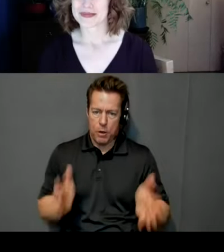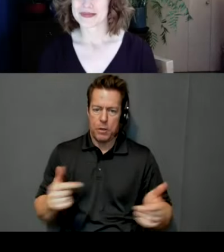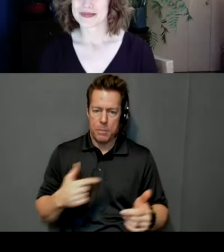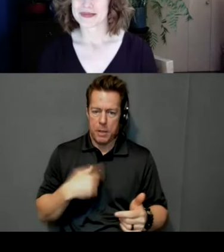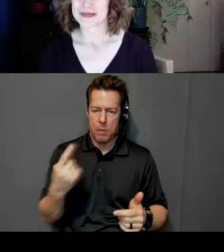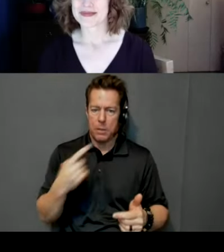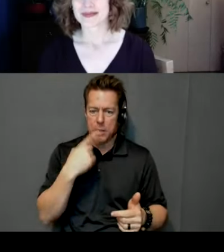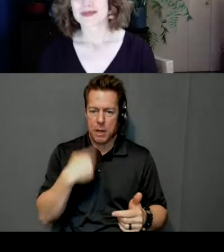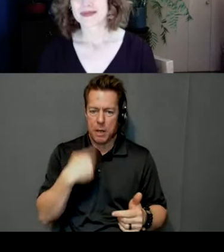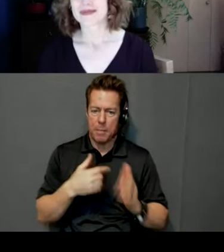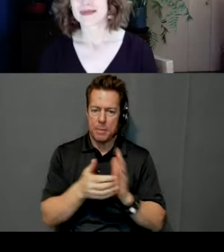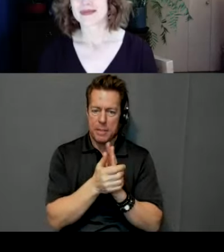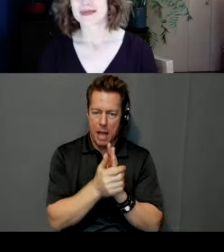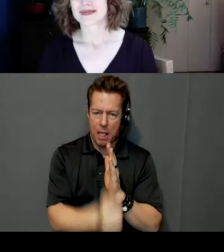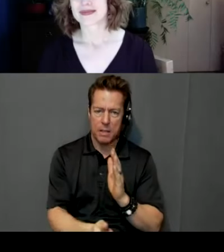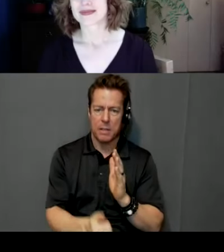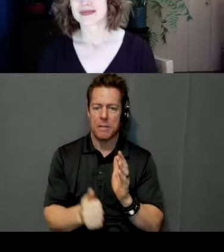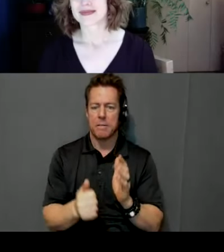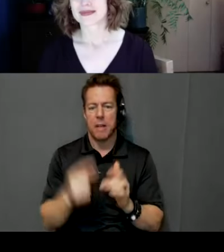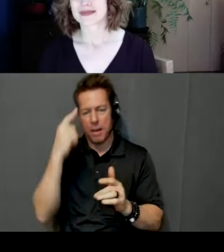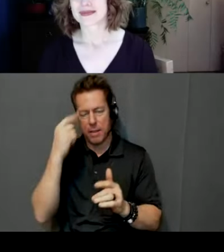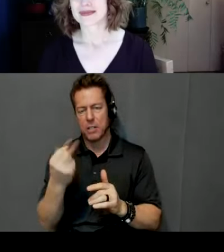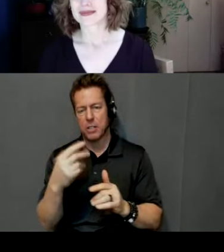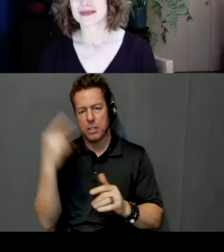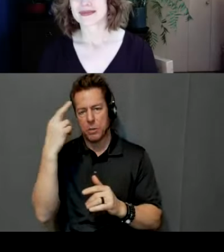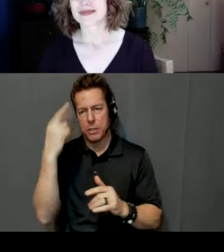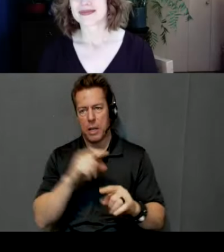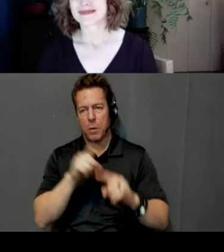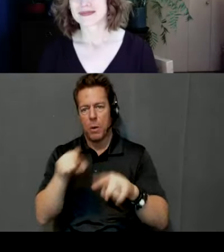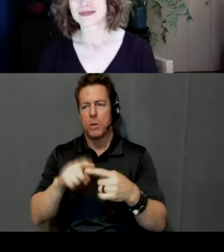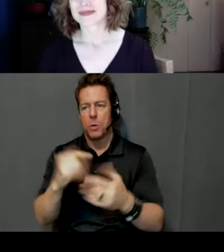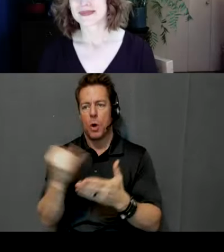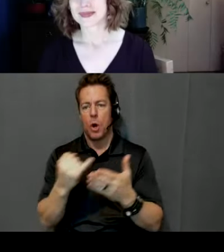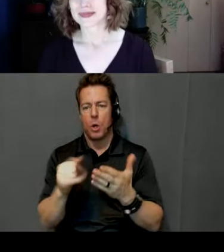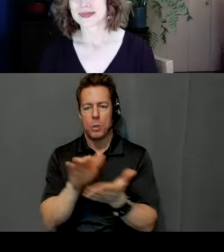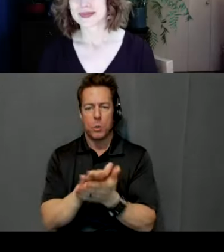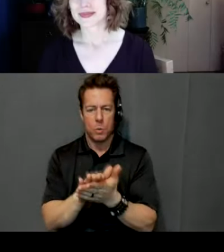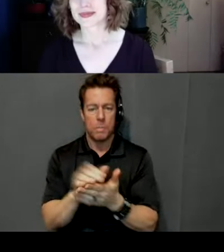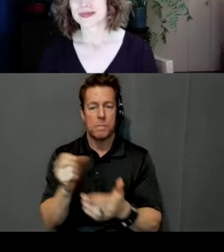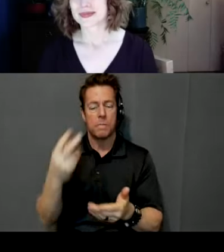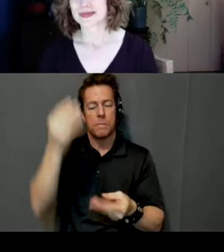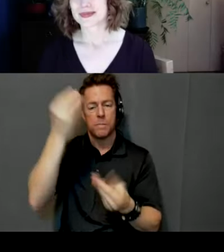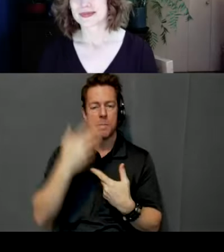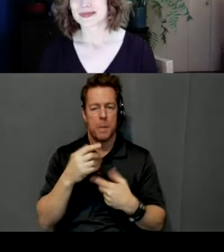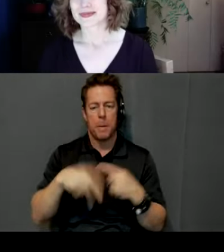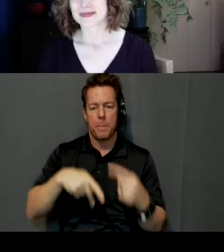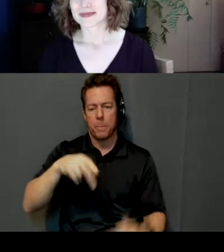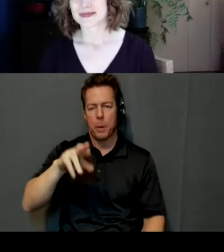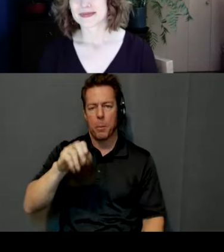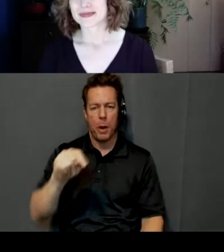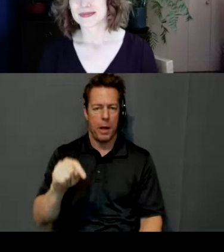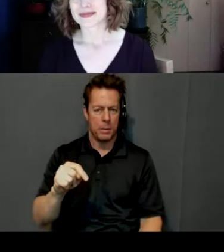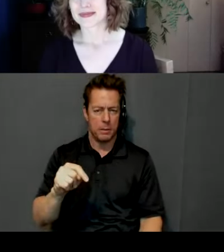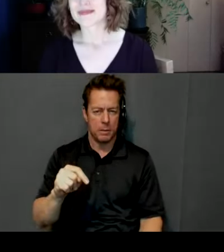I'm talented. And I think she's the reason I went to art school. She told me about Pratt at Munson